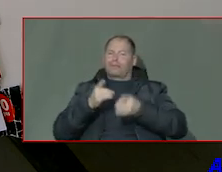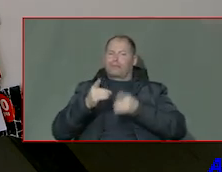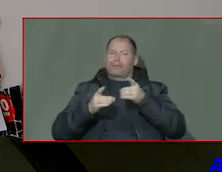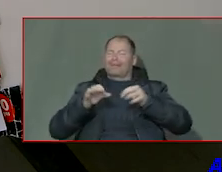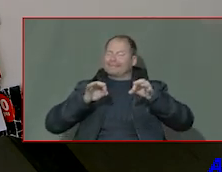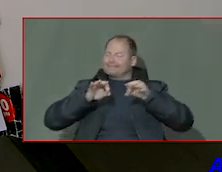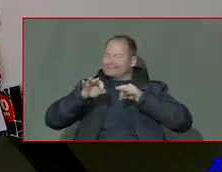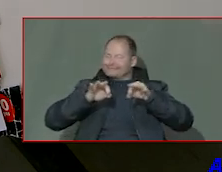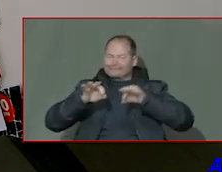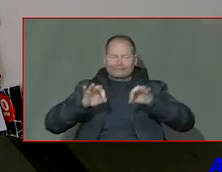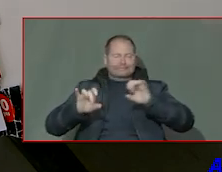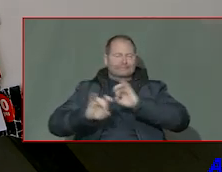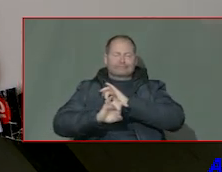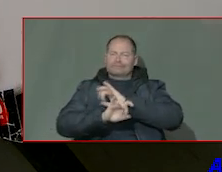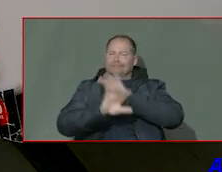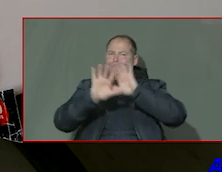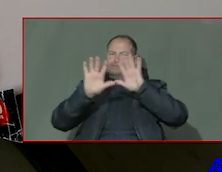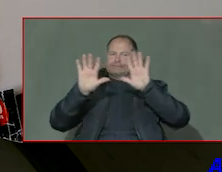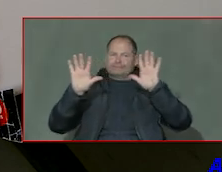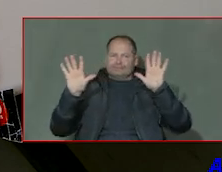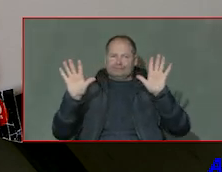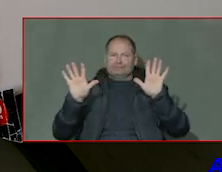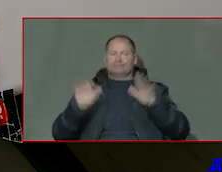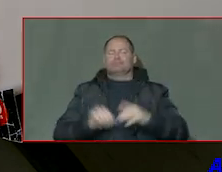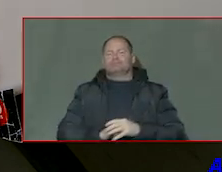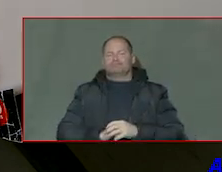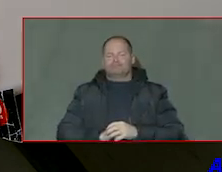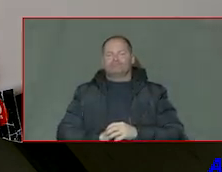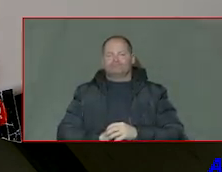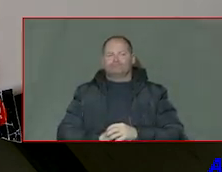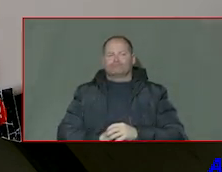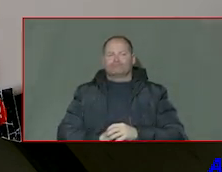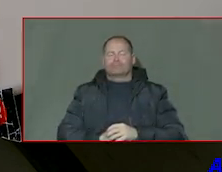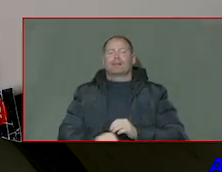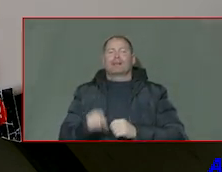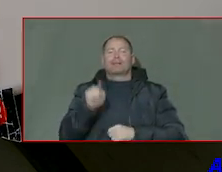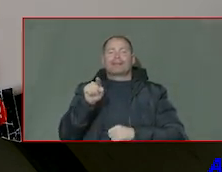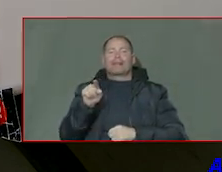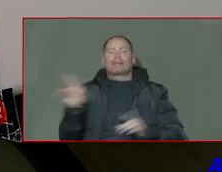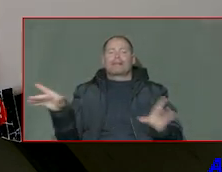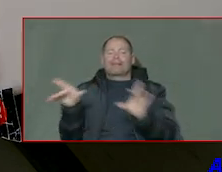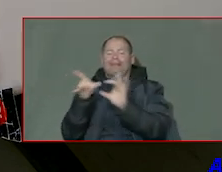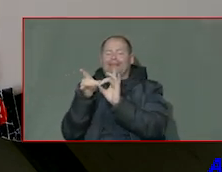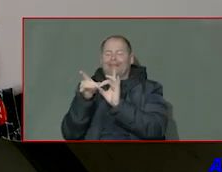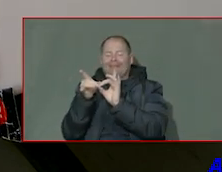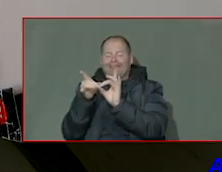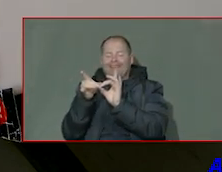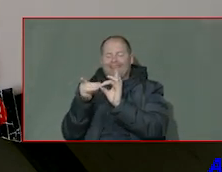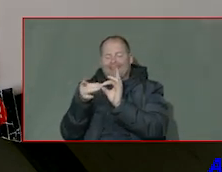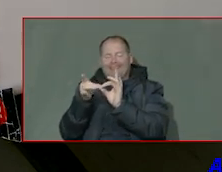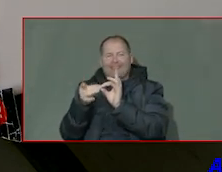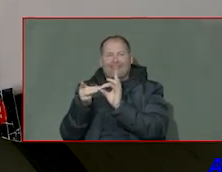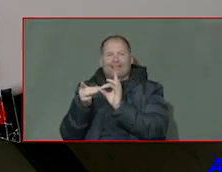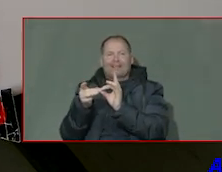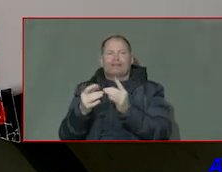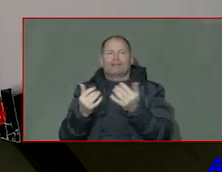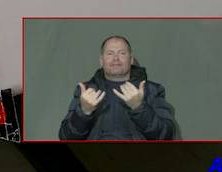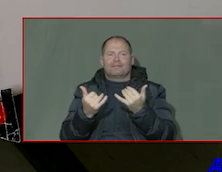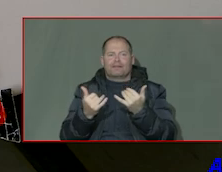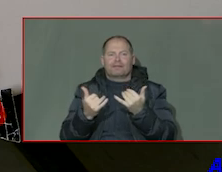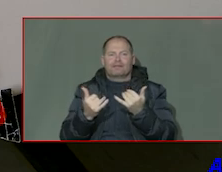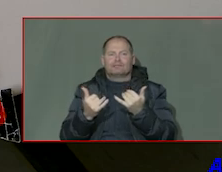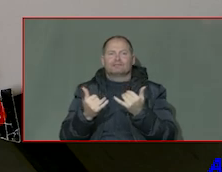then in between the nitrogenous bases, the bond there is what? Hydrogen bonds or weak